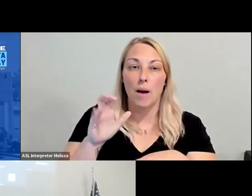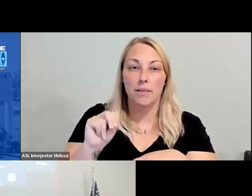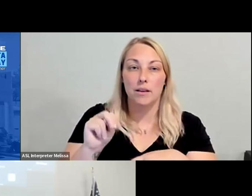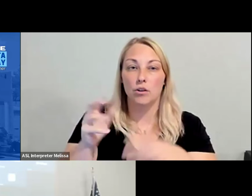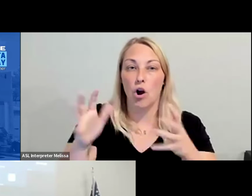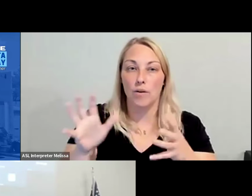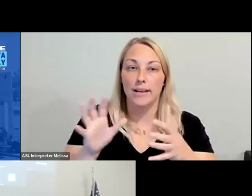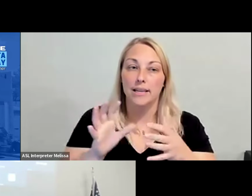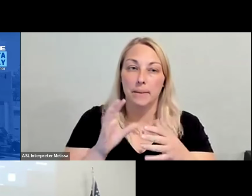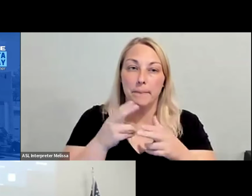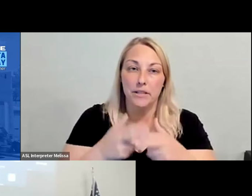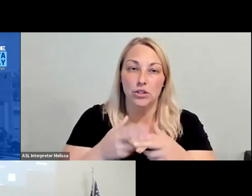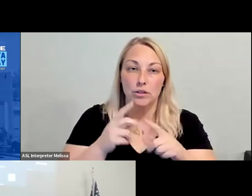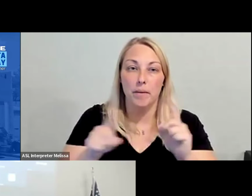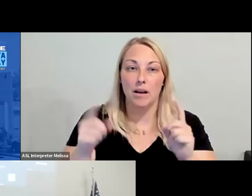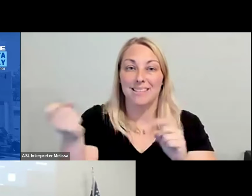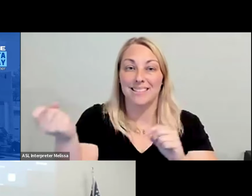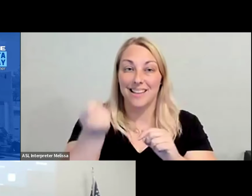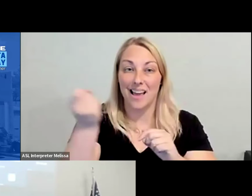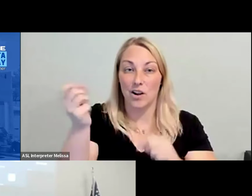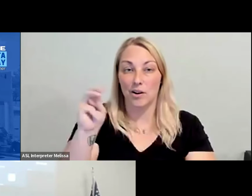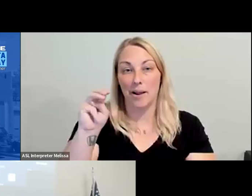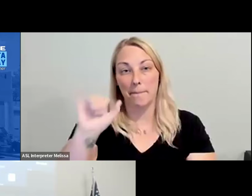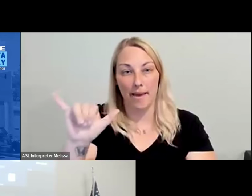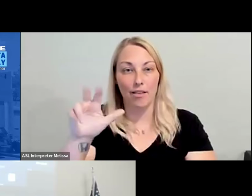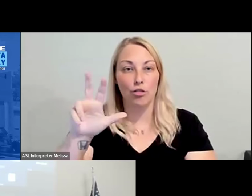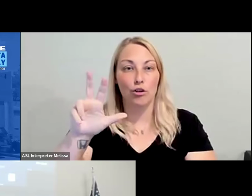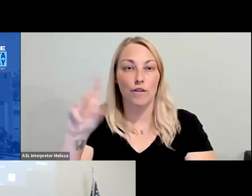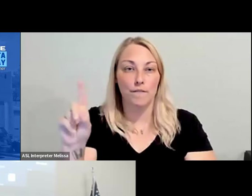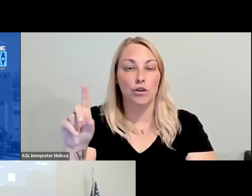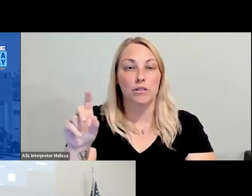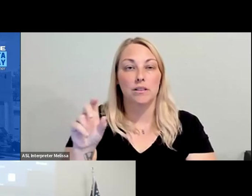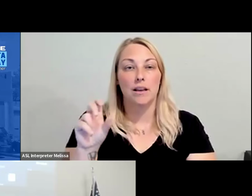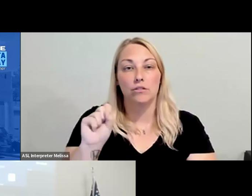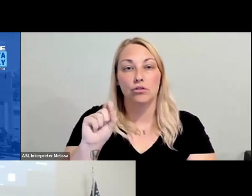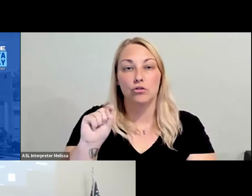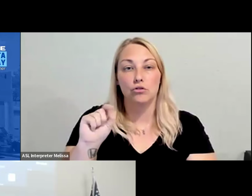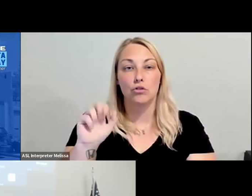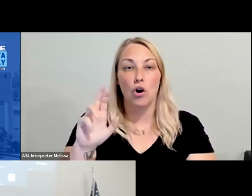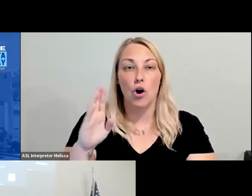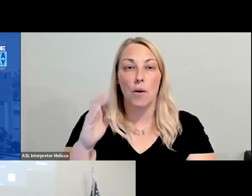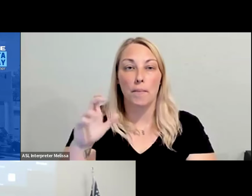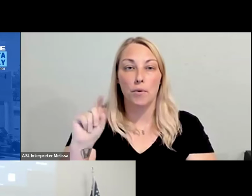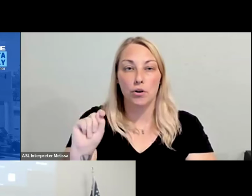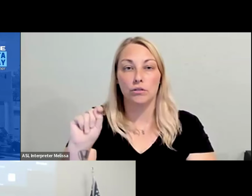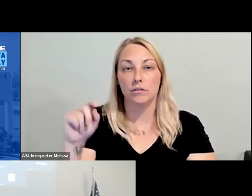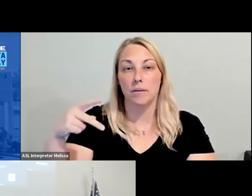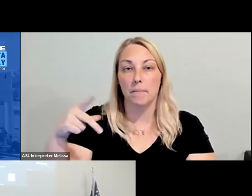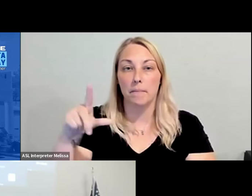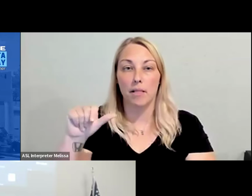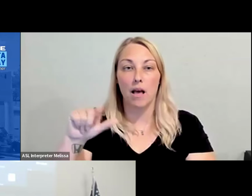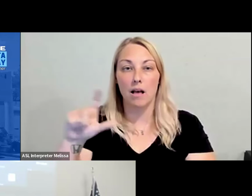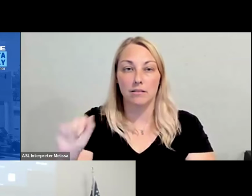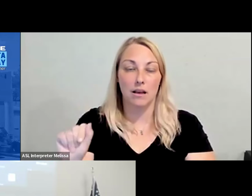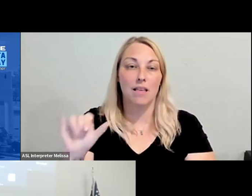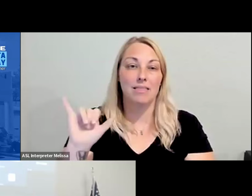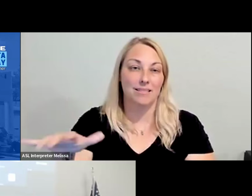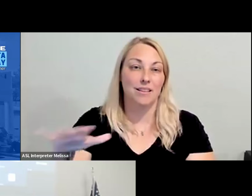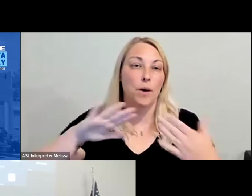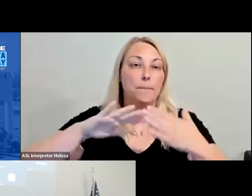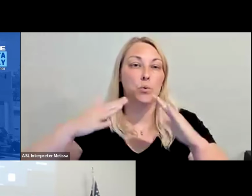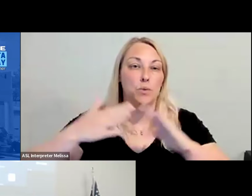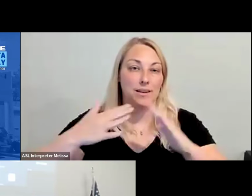about is Saturday, May 31st at Starburst Plaza, we'll be doing a community event. So spread the